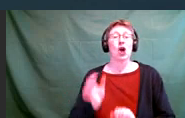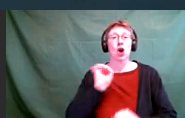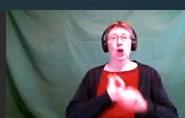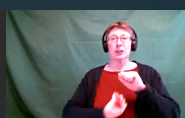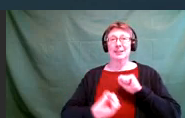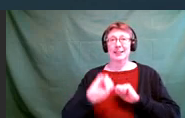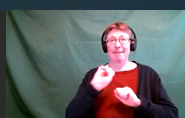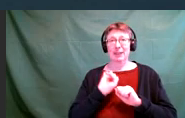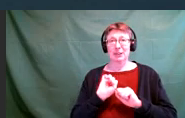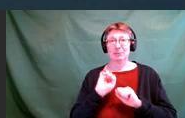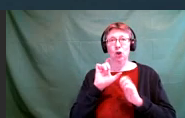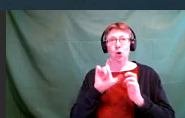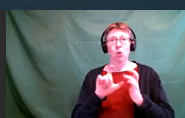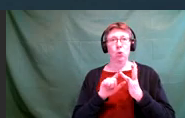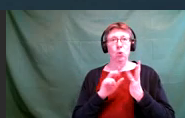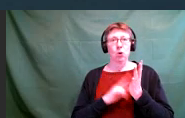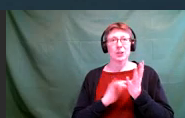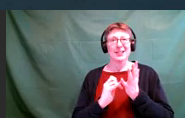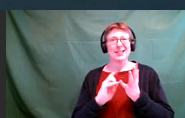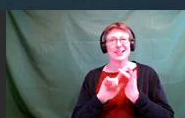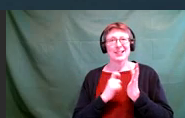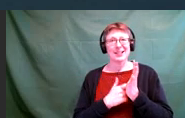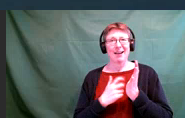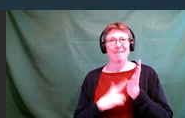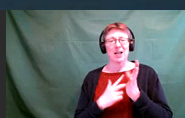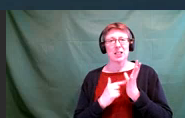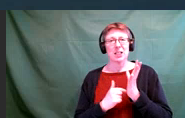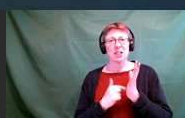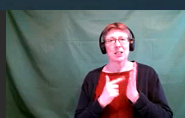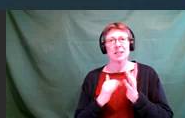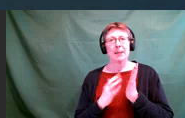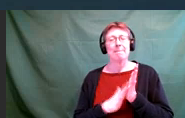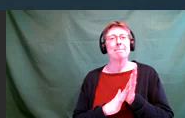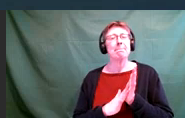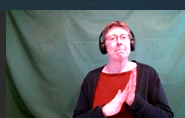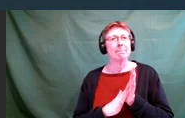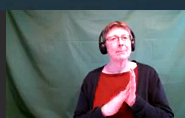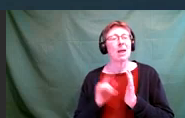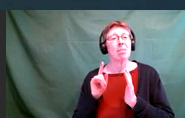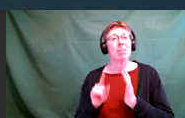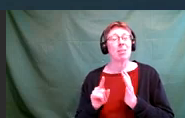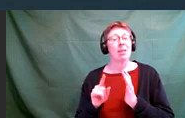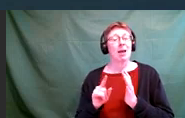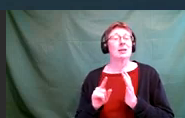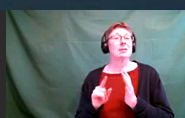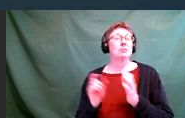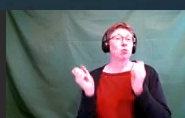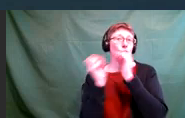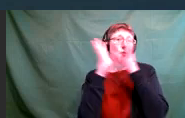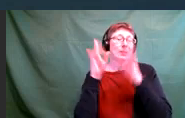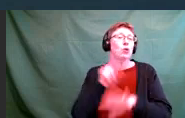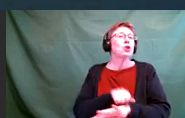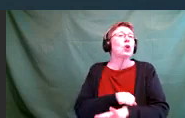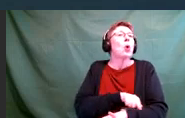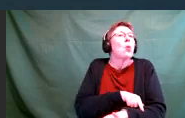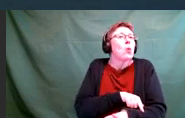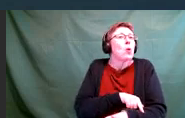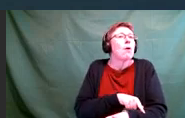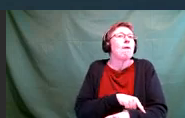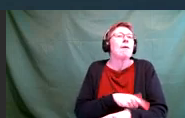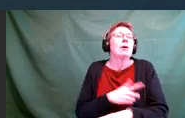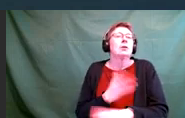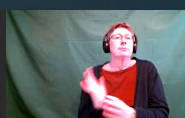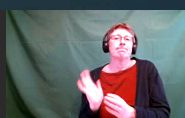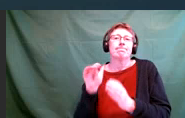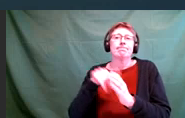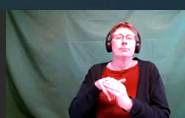Conservatism, on the other hand, is this idea that markets are slow to incorporate new